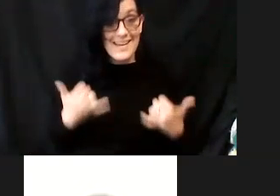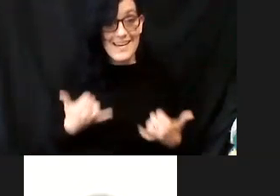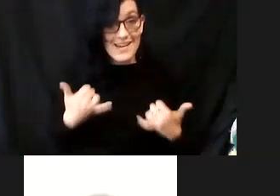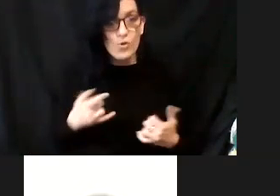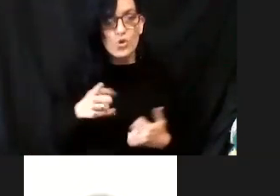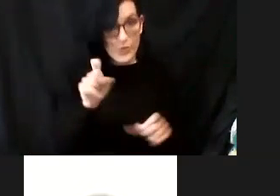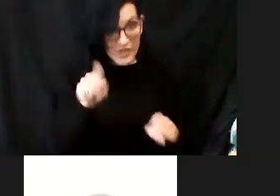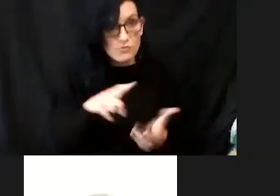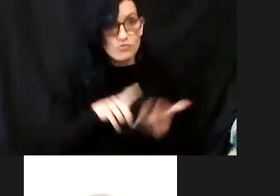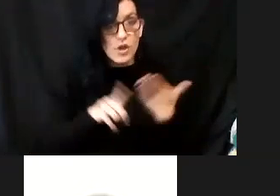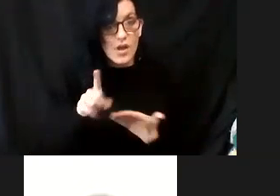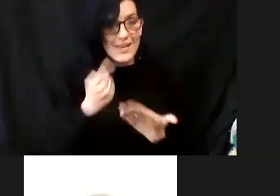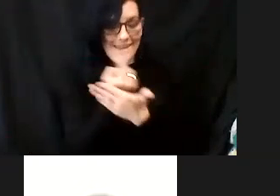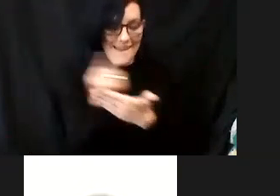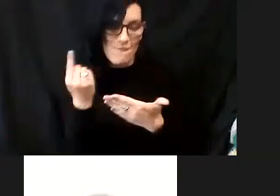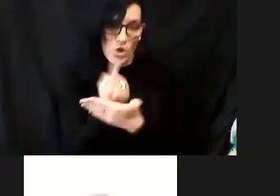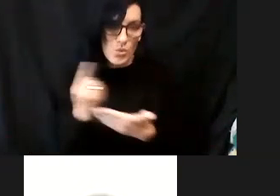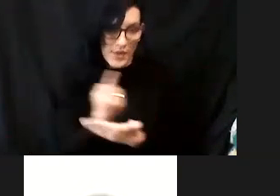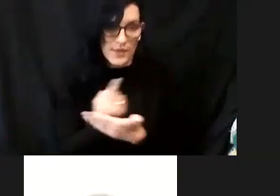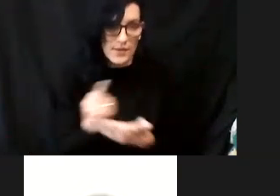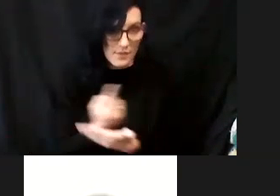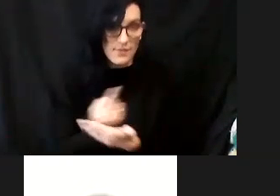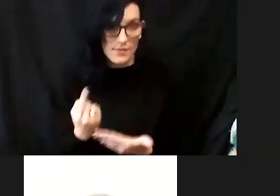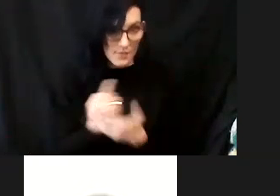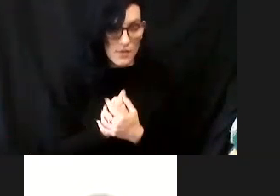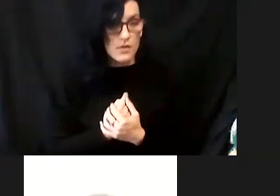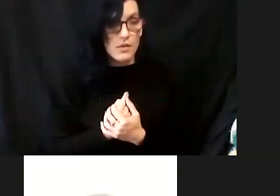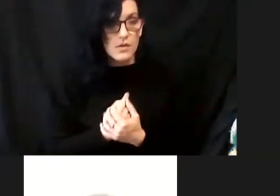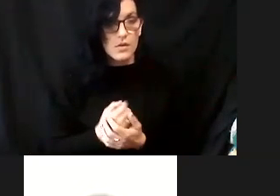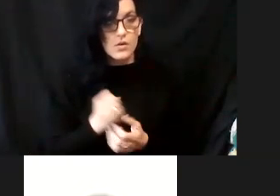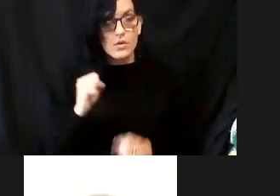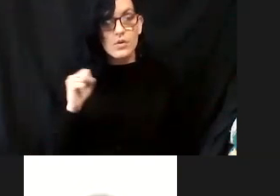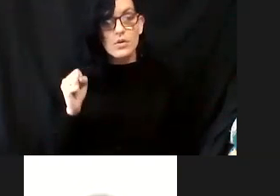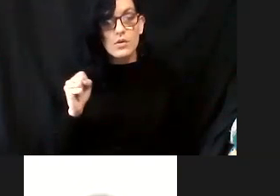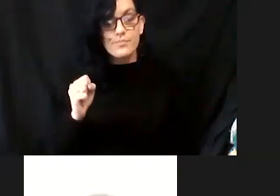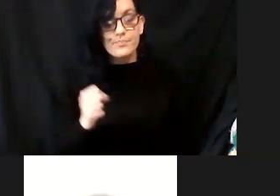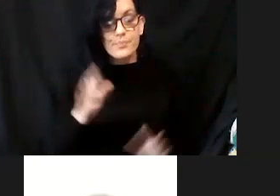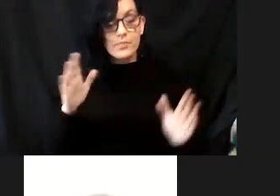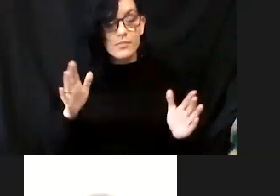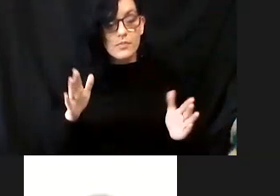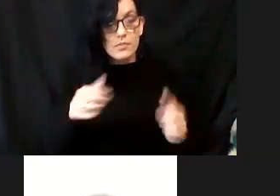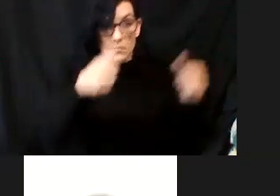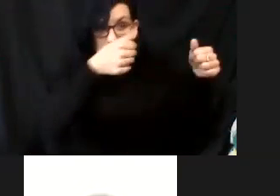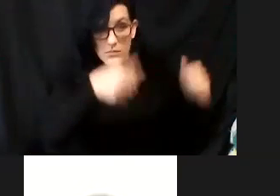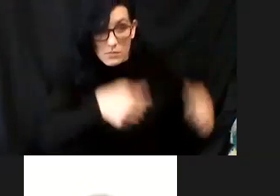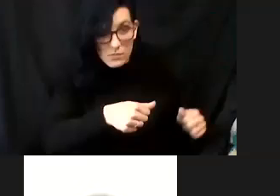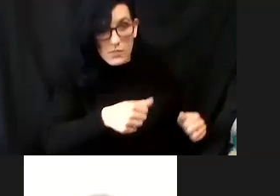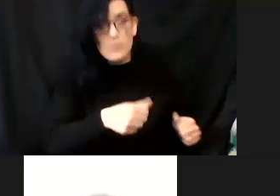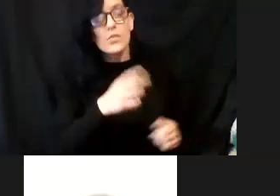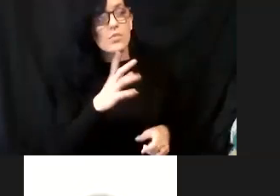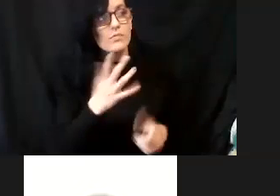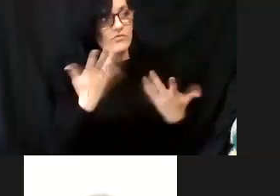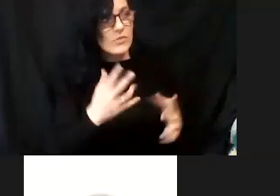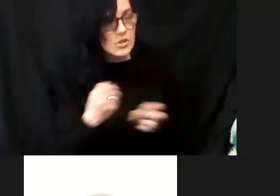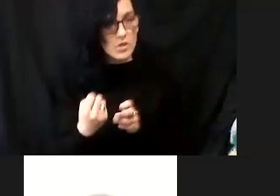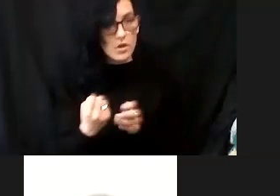week. And so the handout that we shared about general consumer